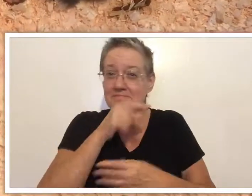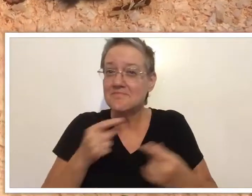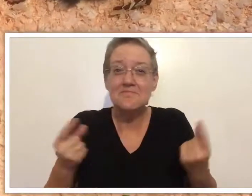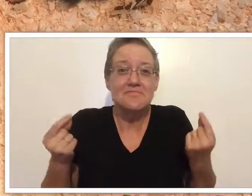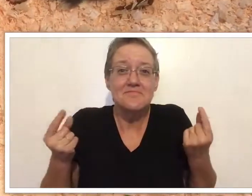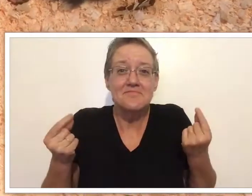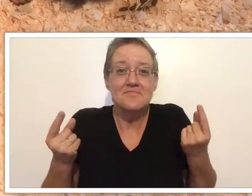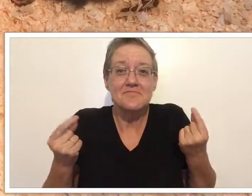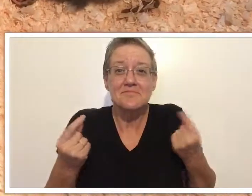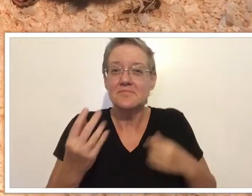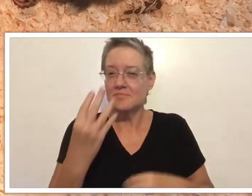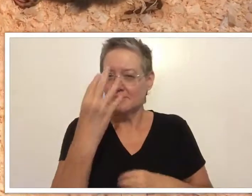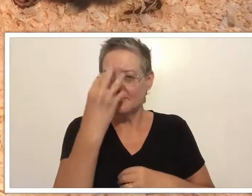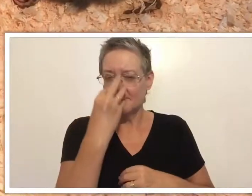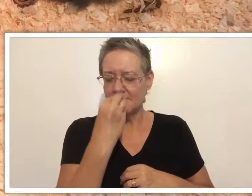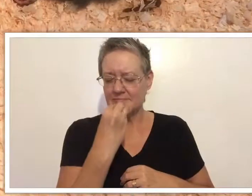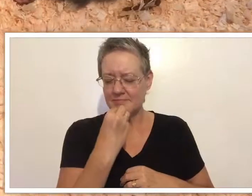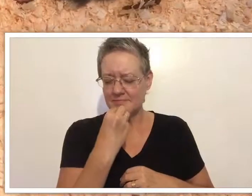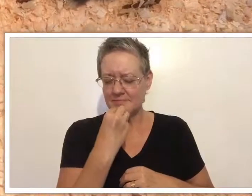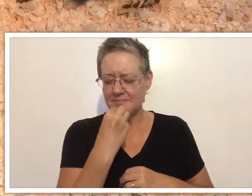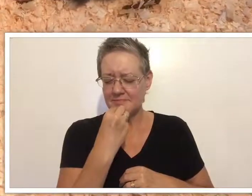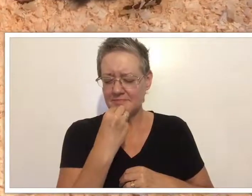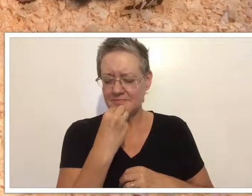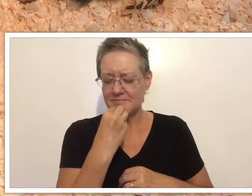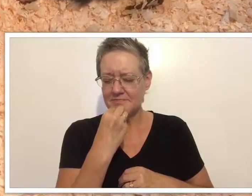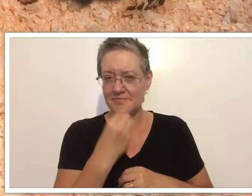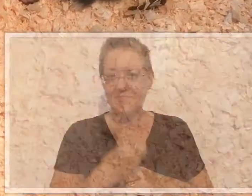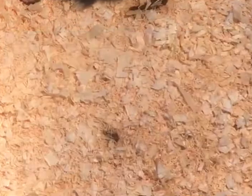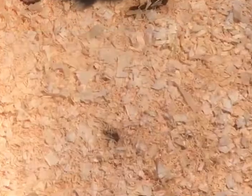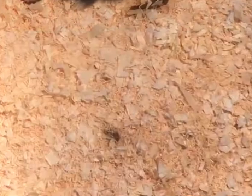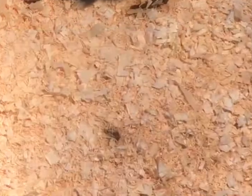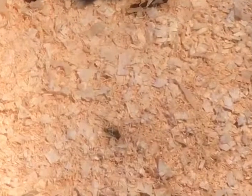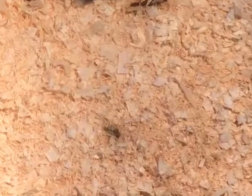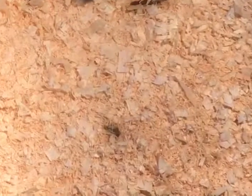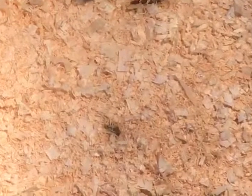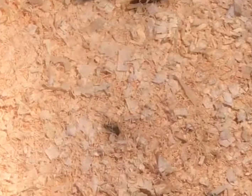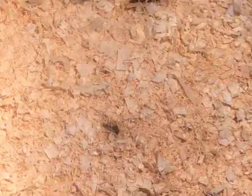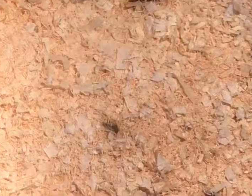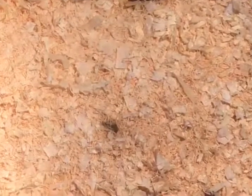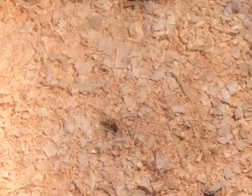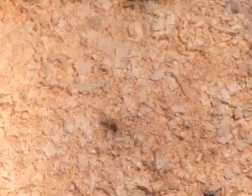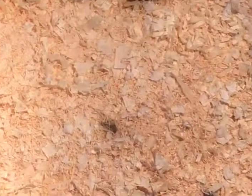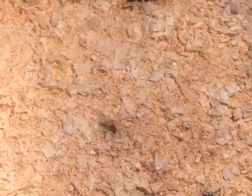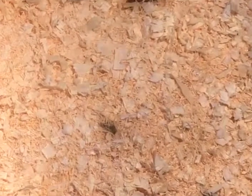What are these ducklings doing? Sleeping.